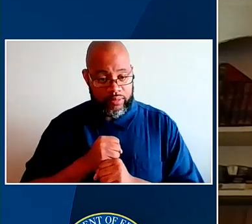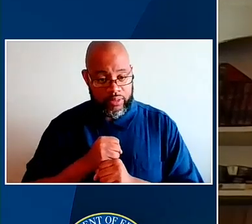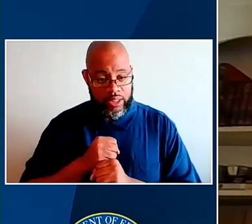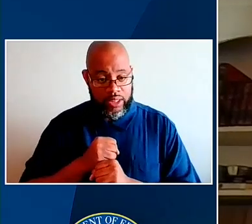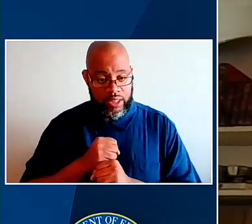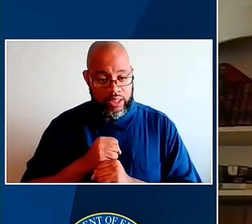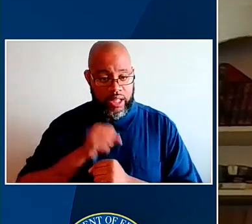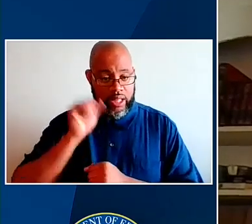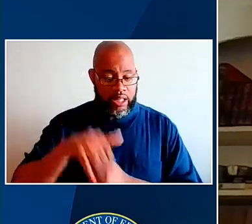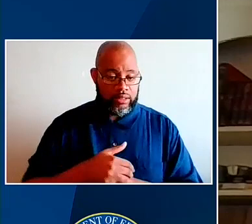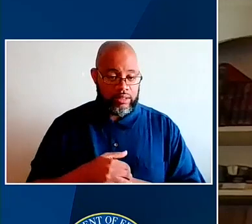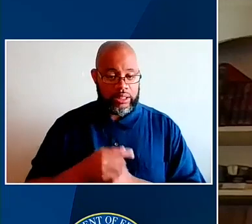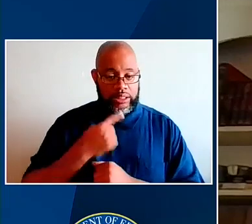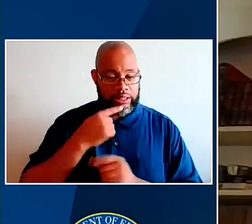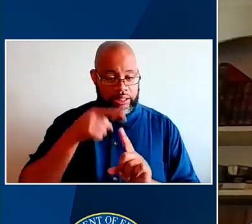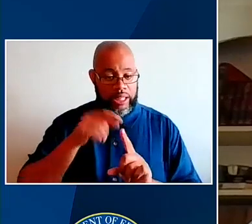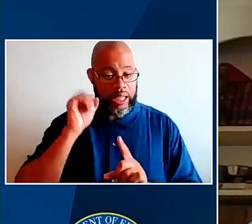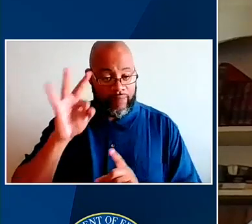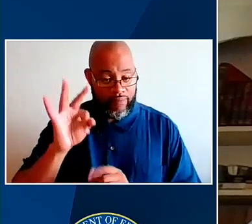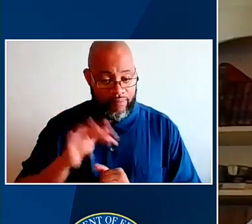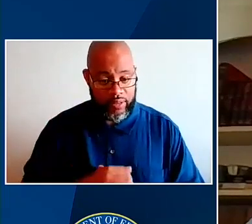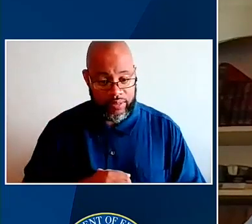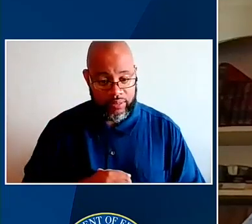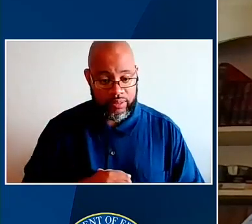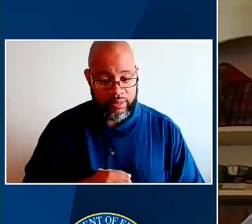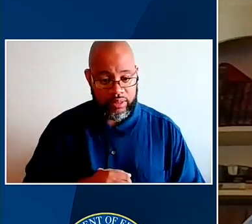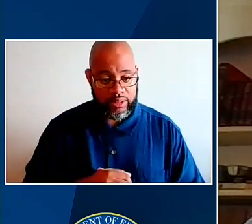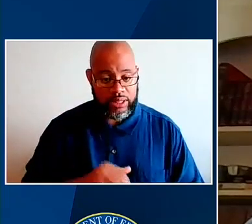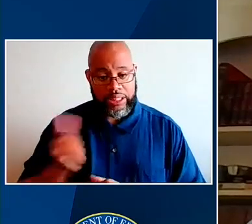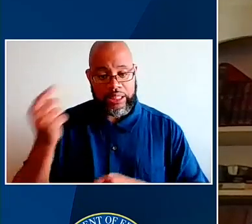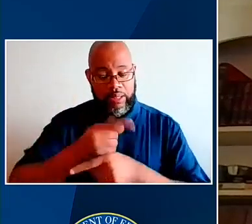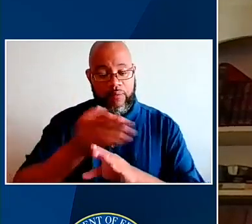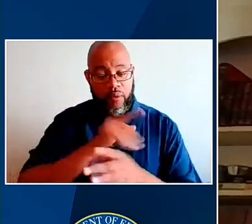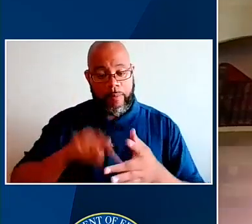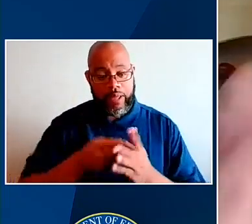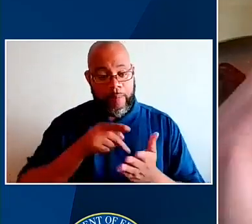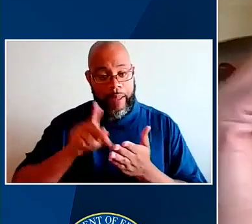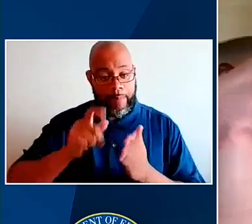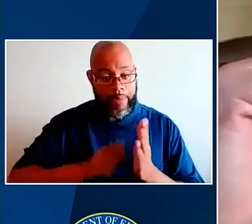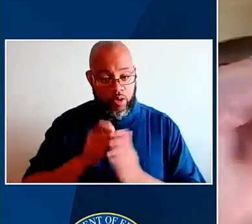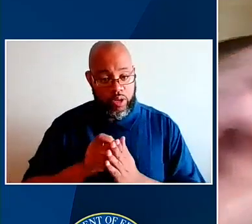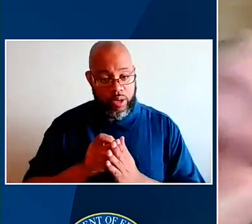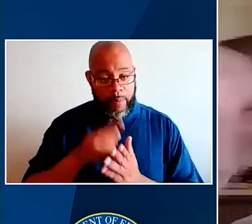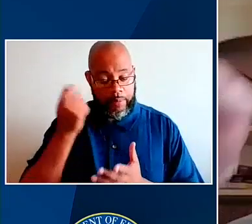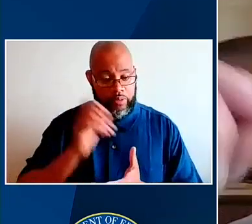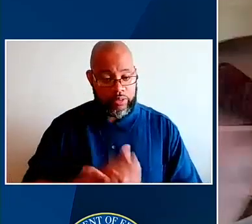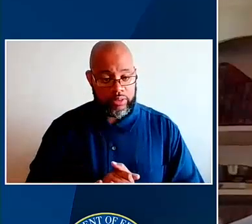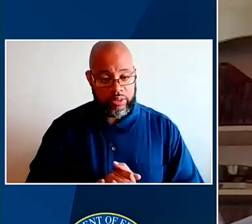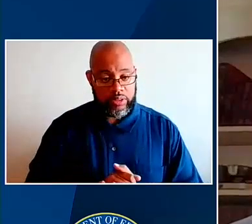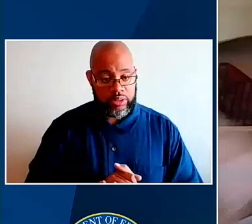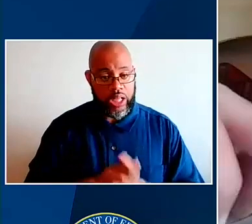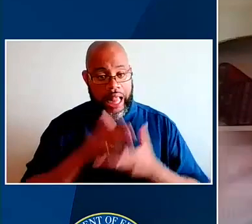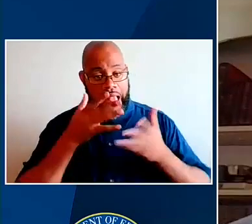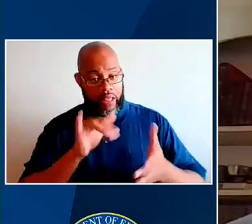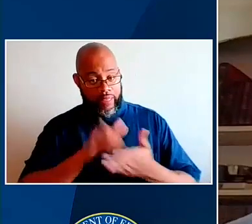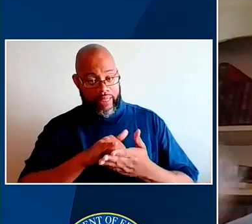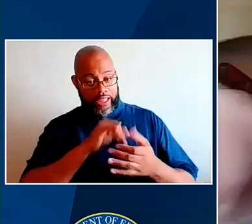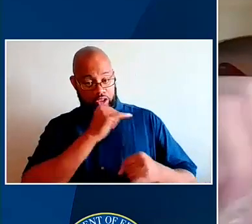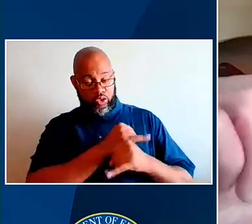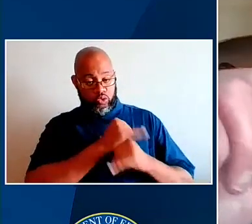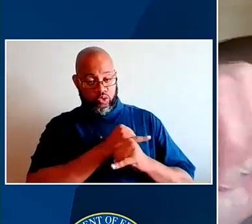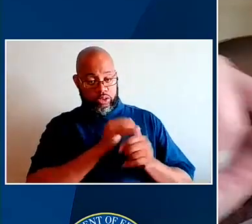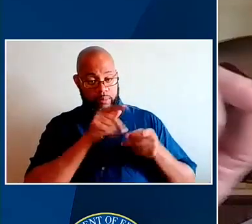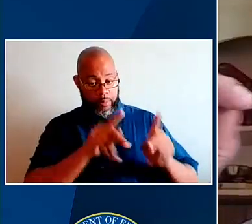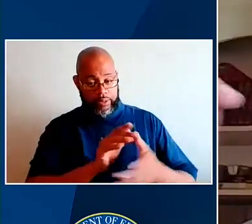to receive those. And it says here, if 10 days before the beginning of the payment period, because you're allowed to, as an institution, you're permitted